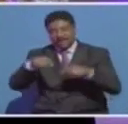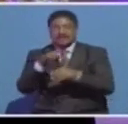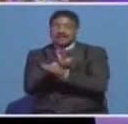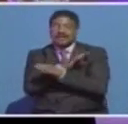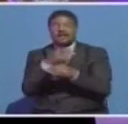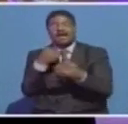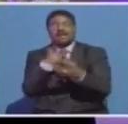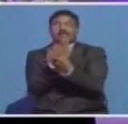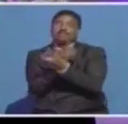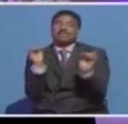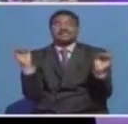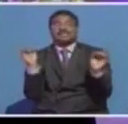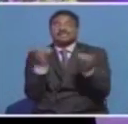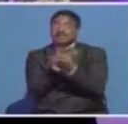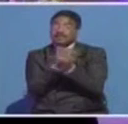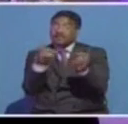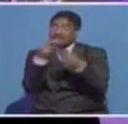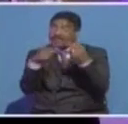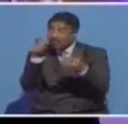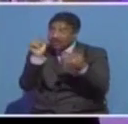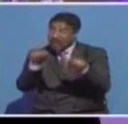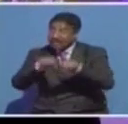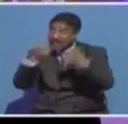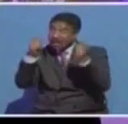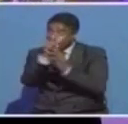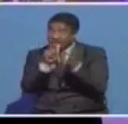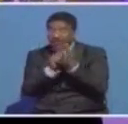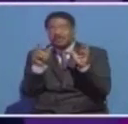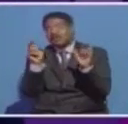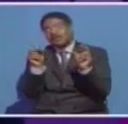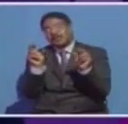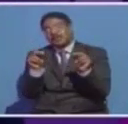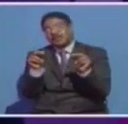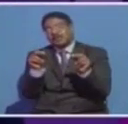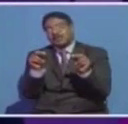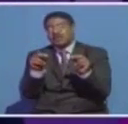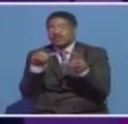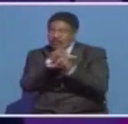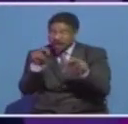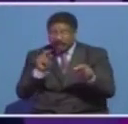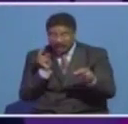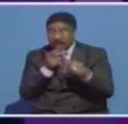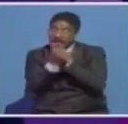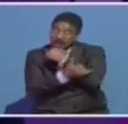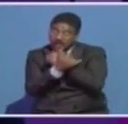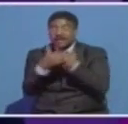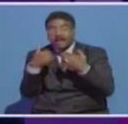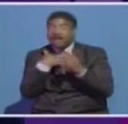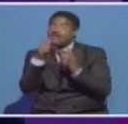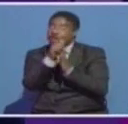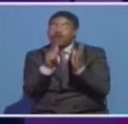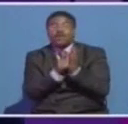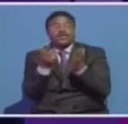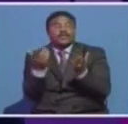whatever you like. It has definitely been misunderstood. Definitely not. We are a country of laws, and all we need, like I said, is